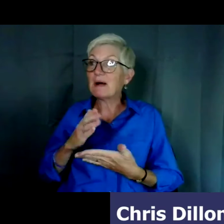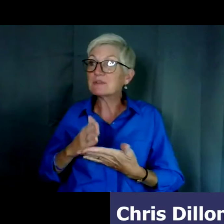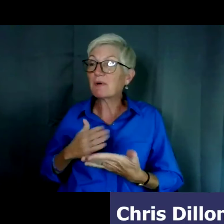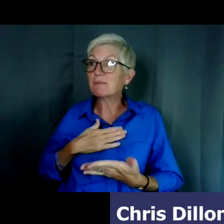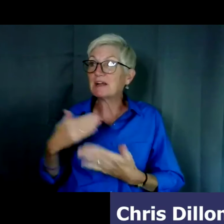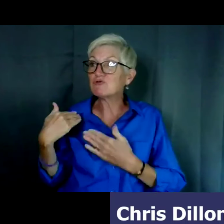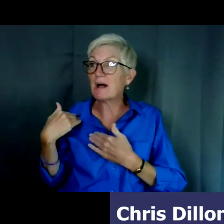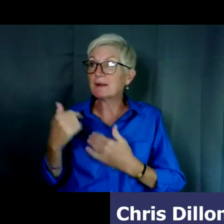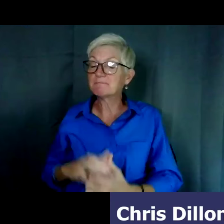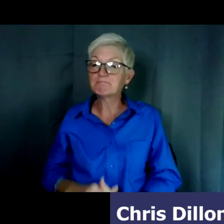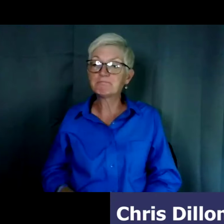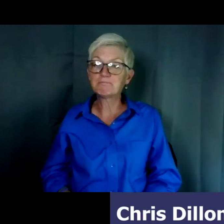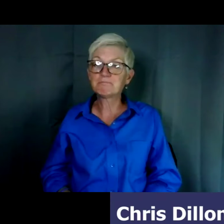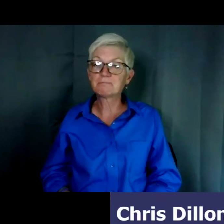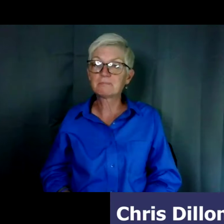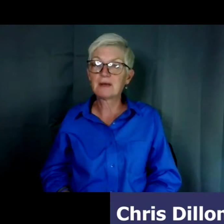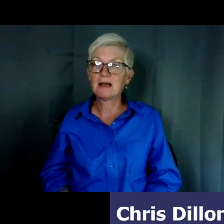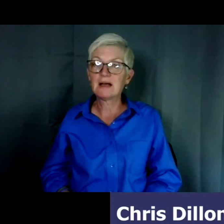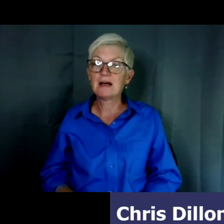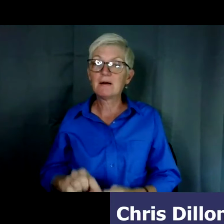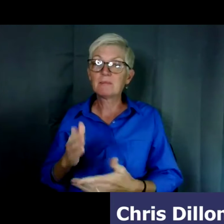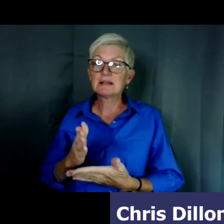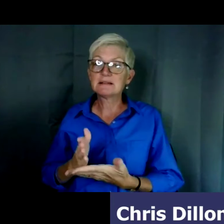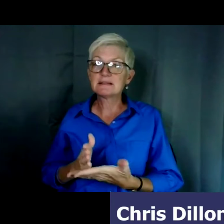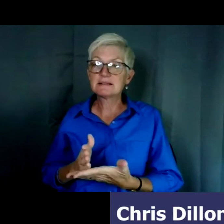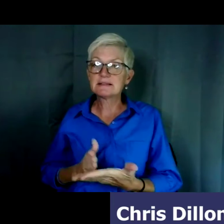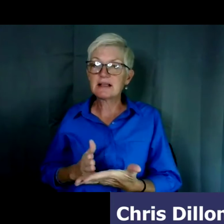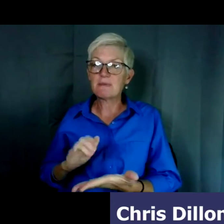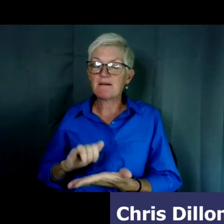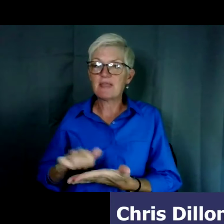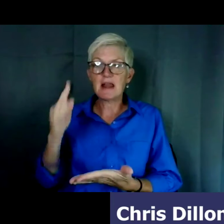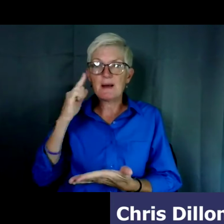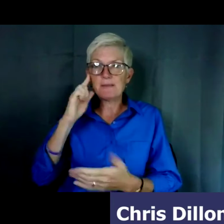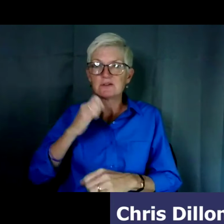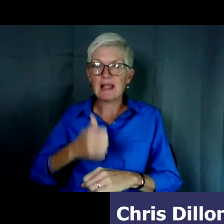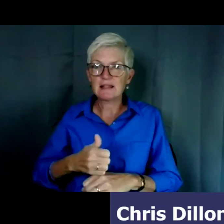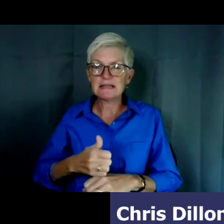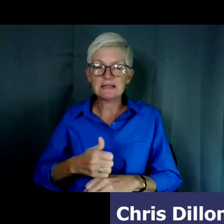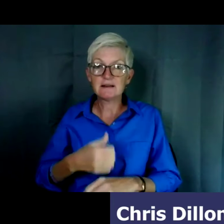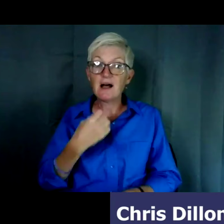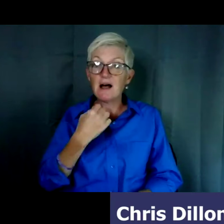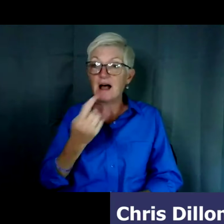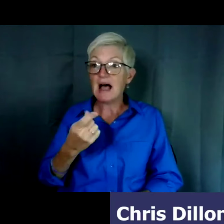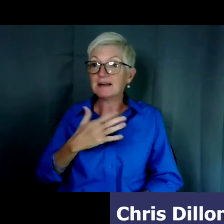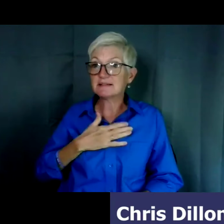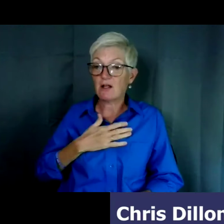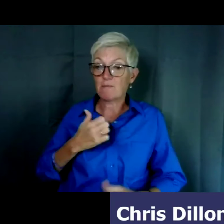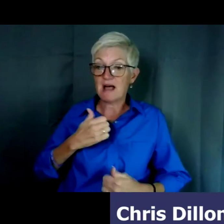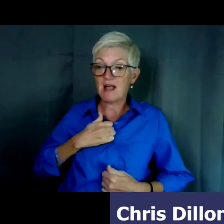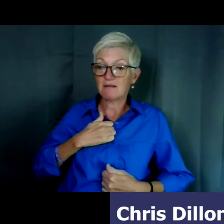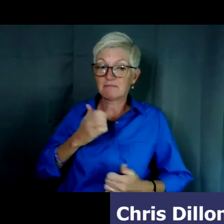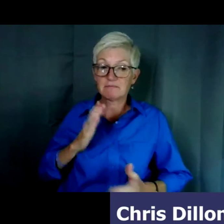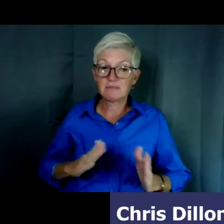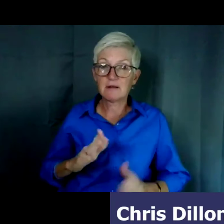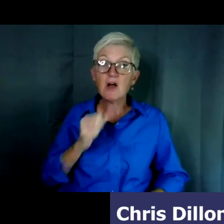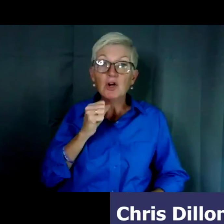But I took some of that same mentality to come back to tell not only my recruits, you're not going to get anywhere